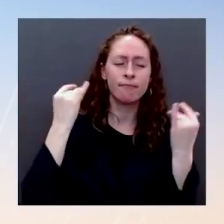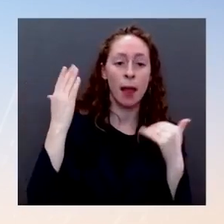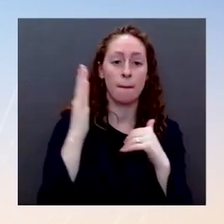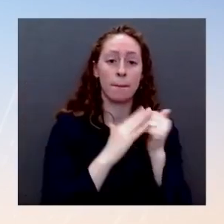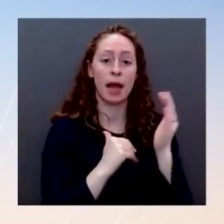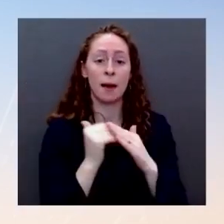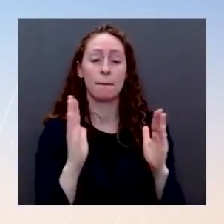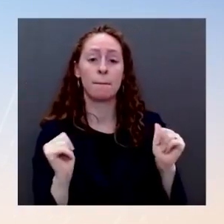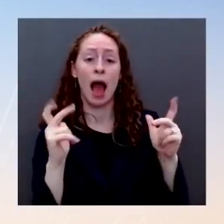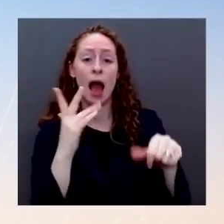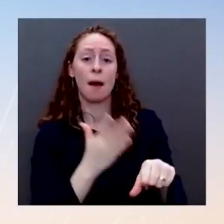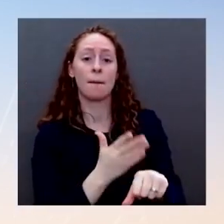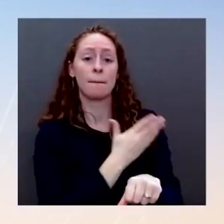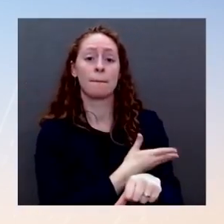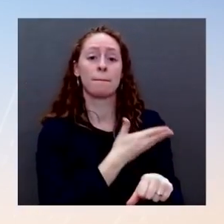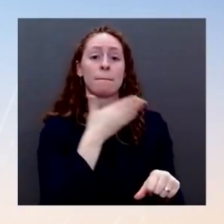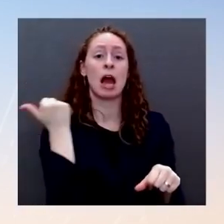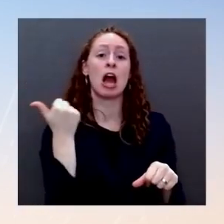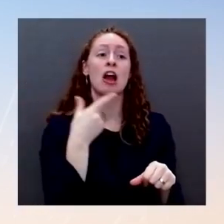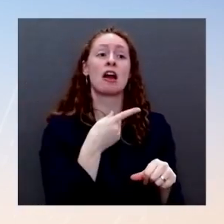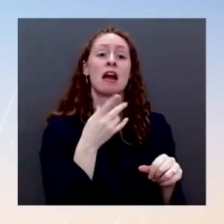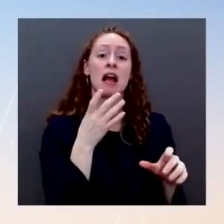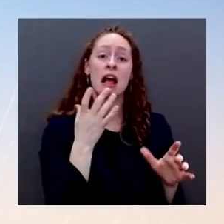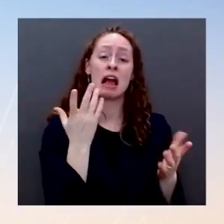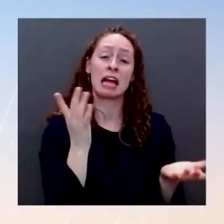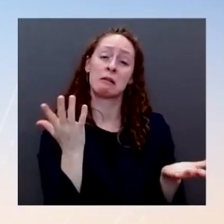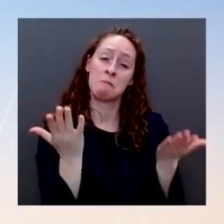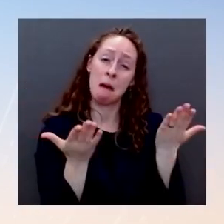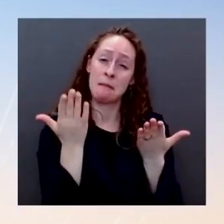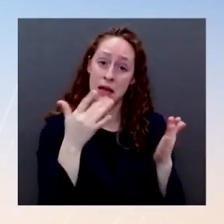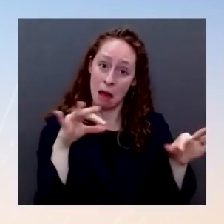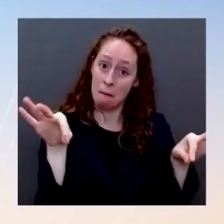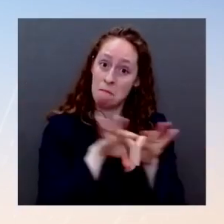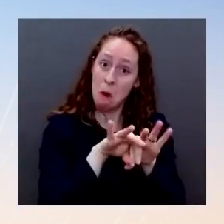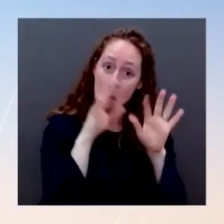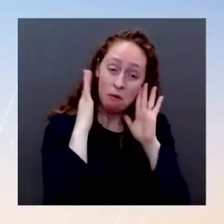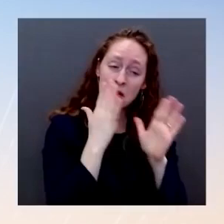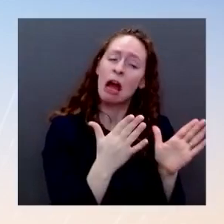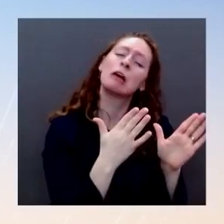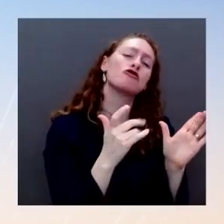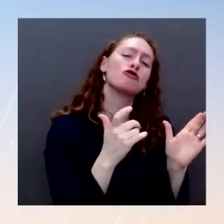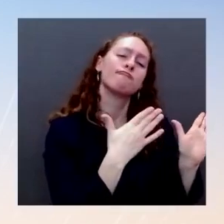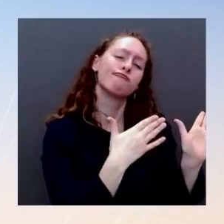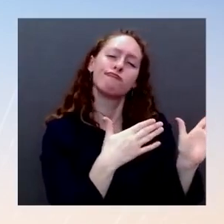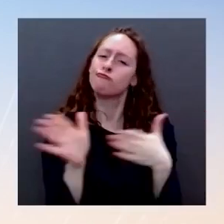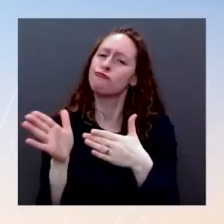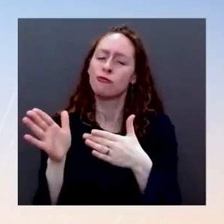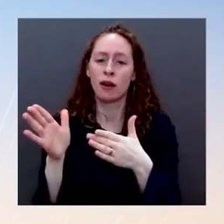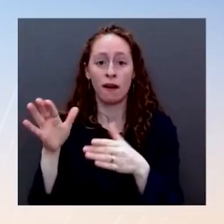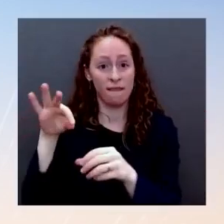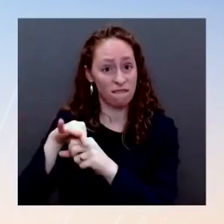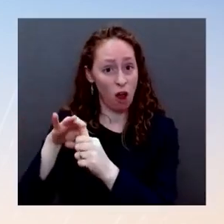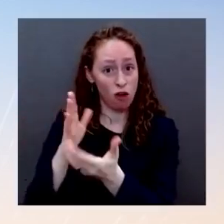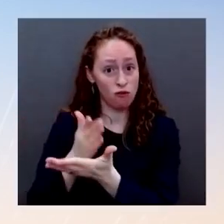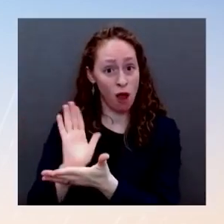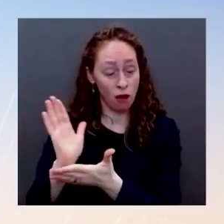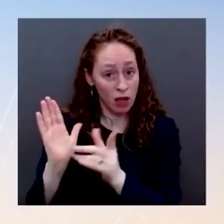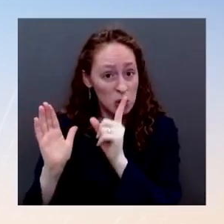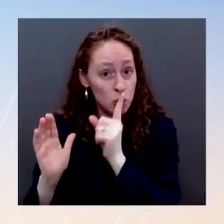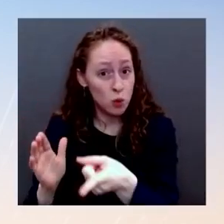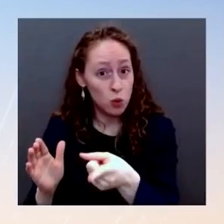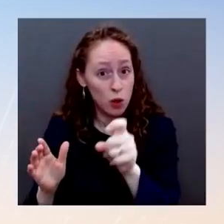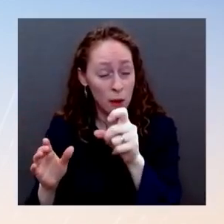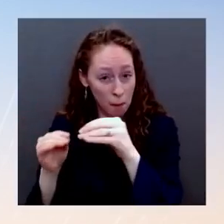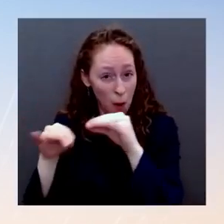House's stance right now, that voting rights is sort of issue number 1 up there, or should be? Well, we're working, and you've seen, I'm sure, the Dear Colleague